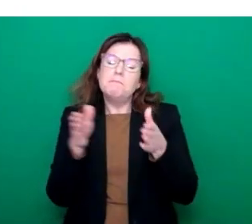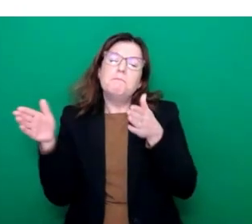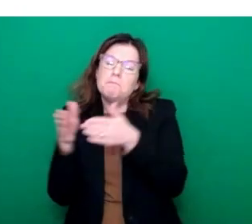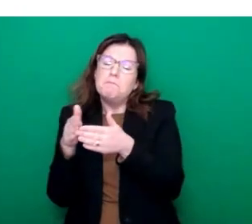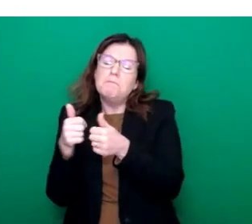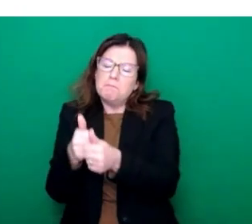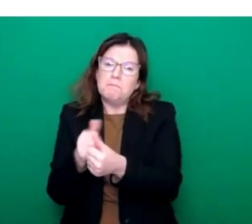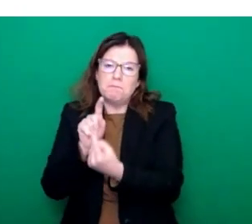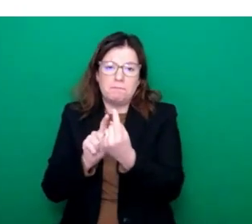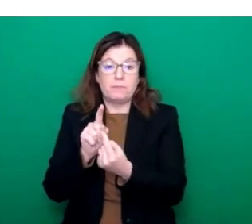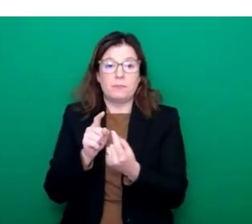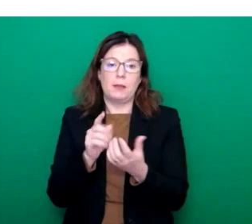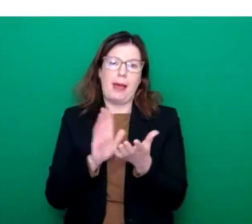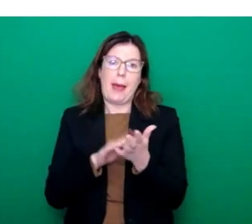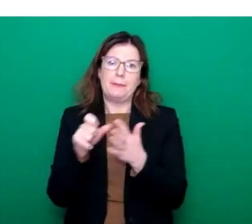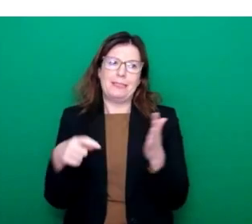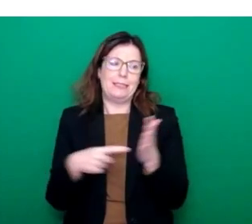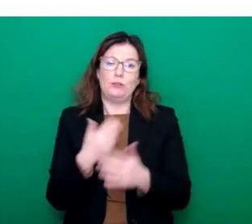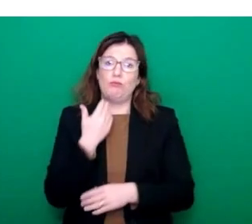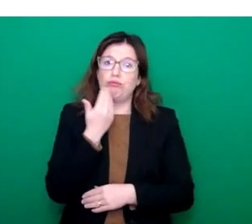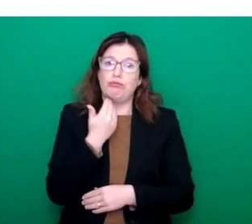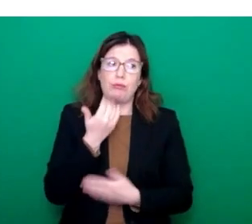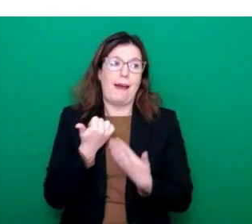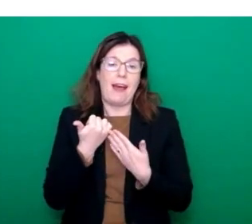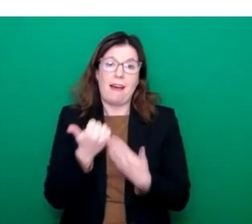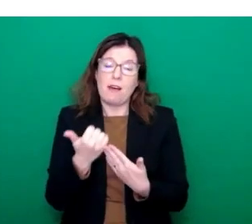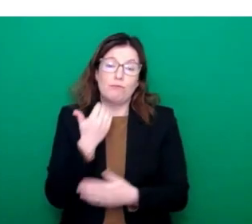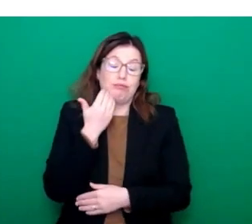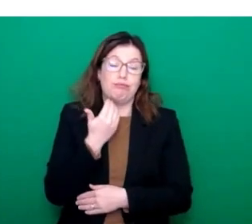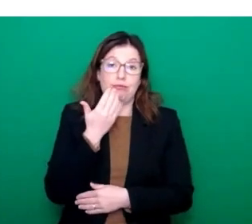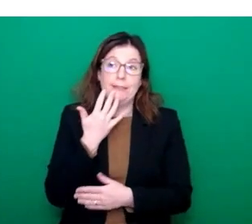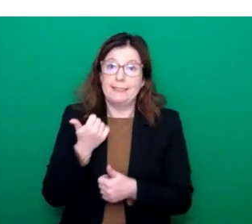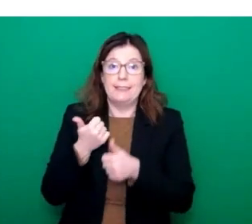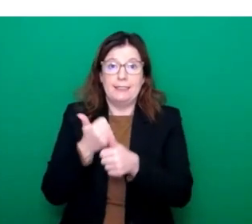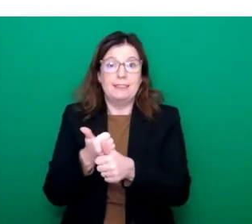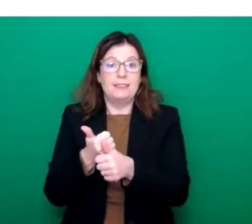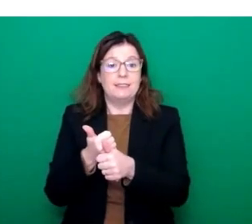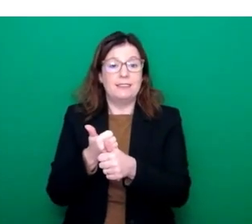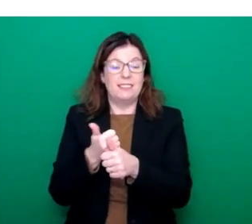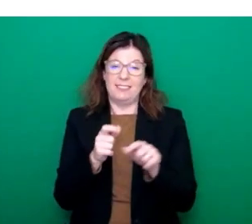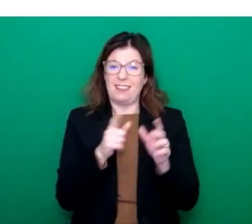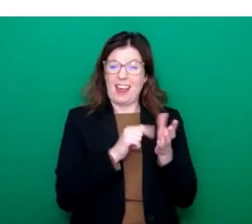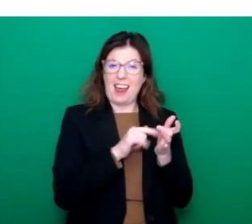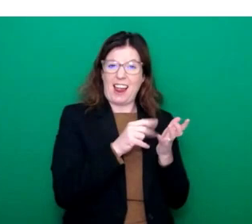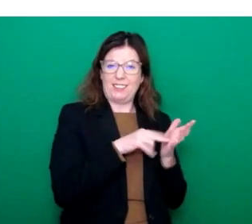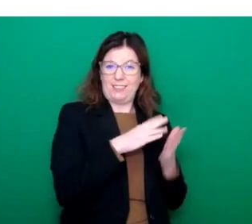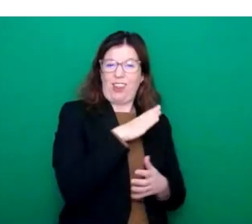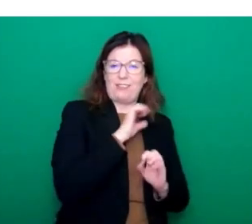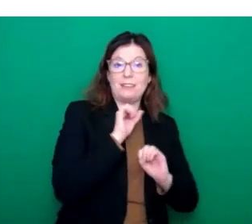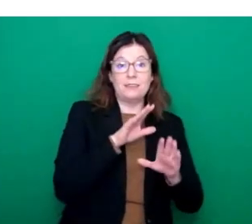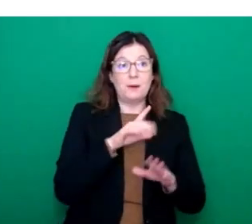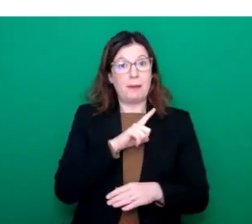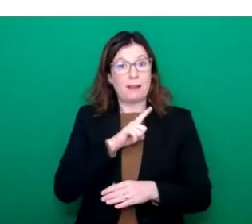of MDT working and advice to support, as Alison said, the idea that all healthcare should